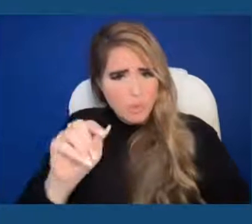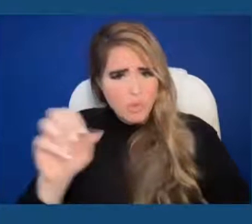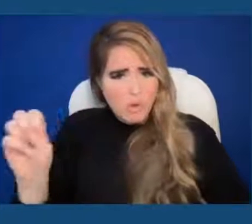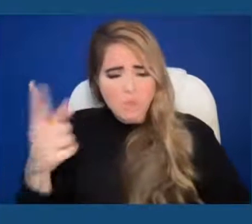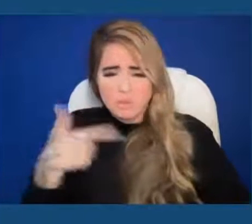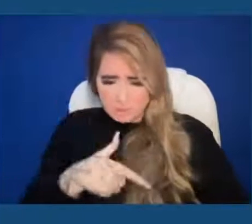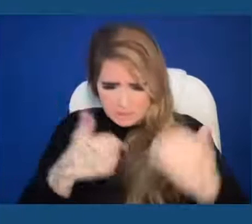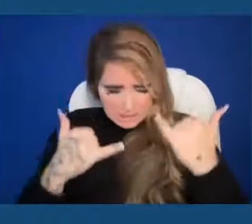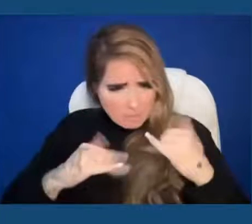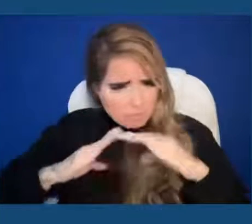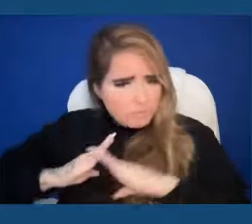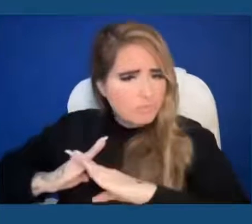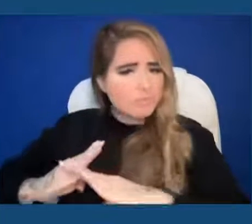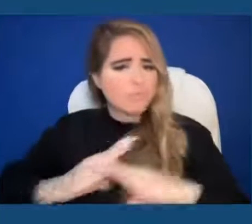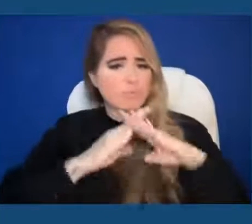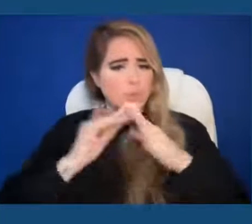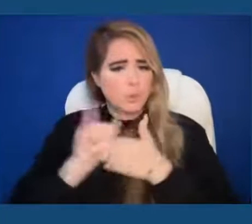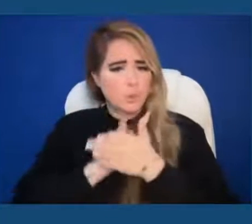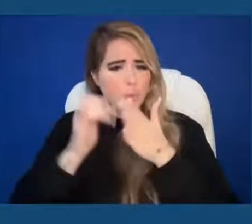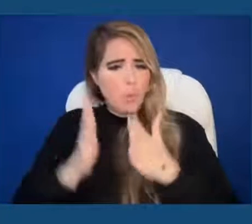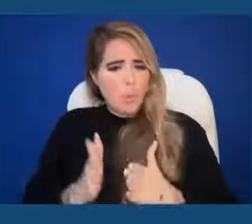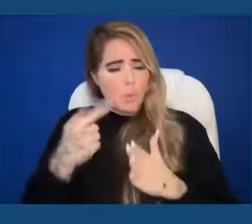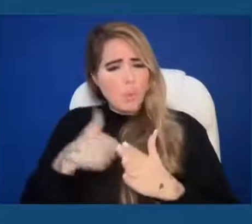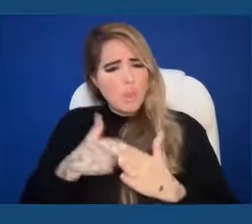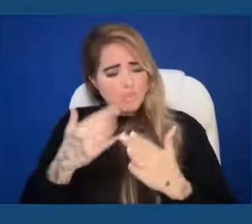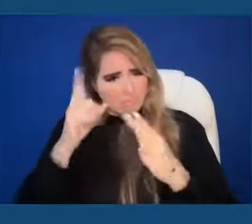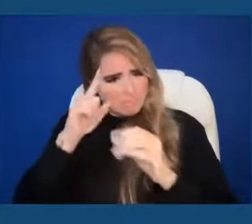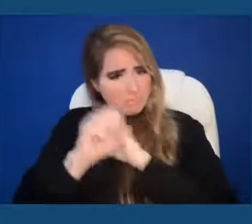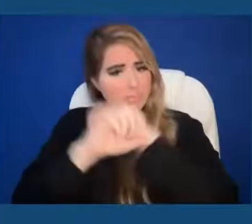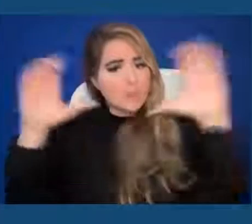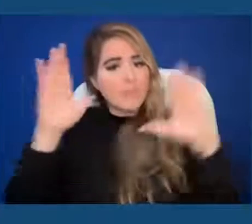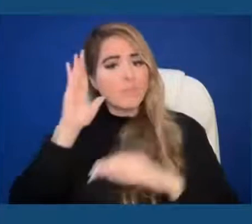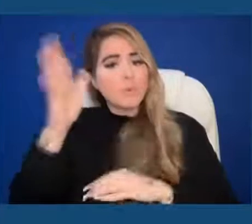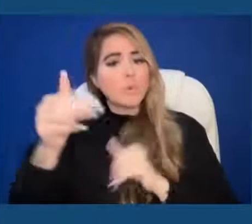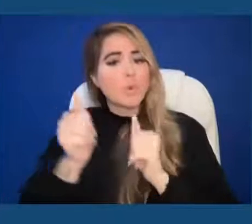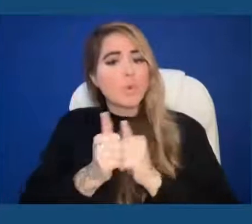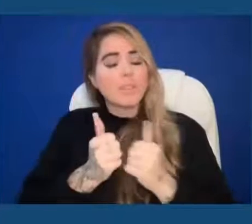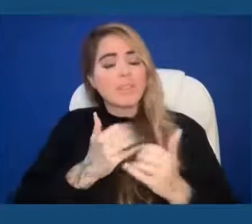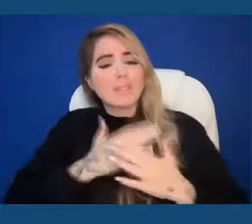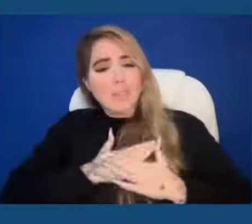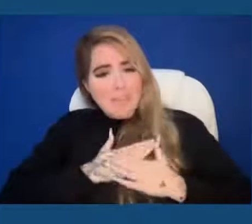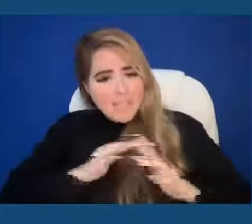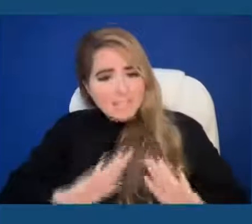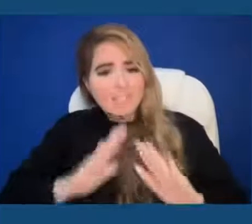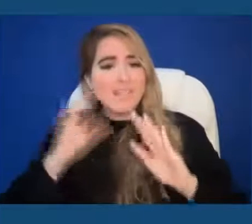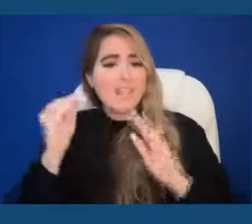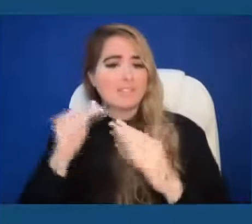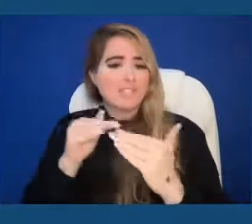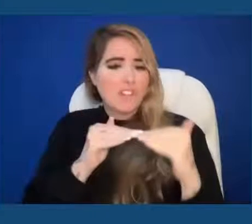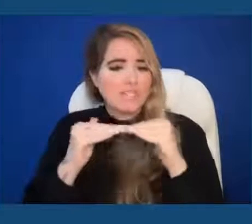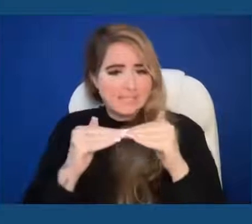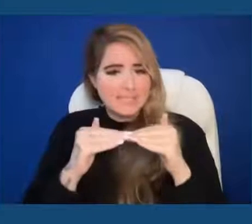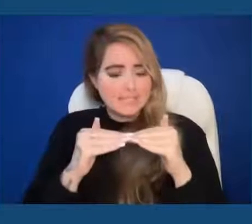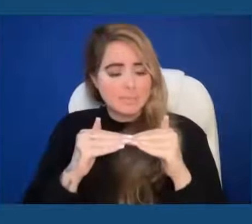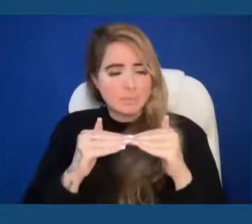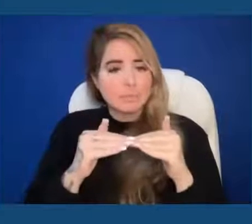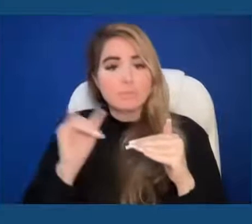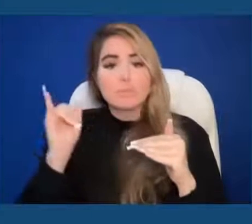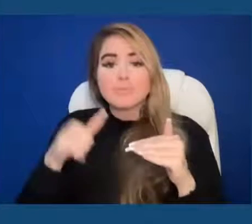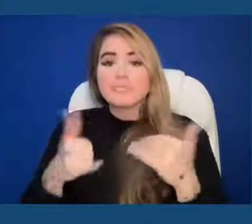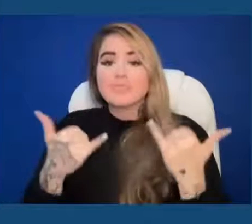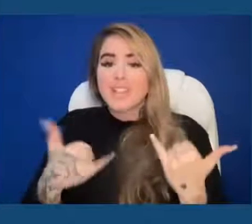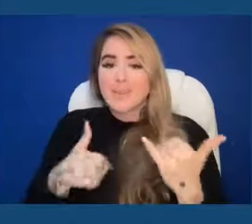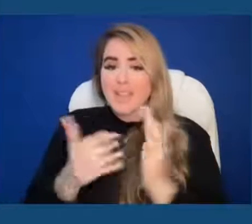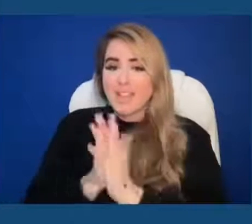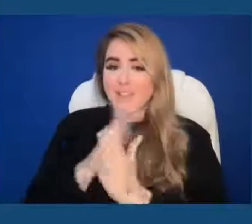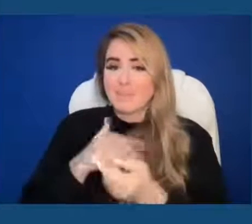building a future where compassion and justice guide us. Thank you. And now I'd like to ask my friend,